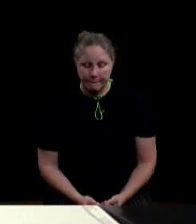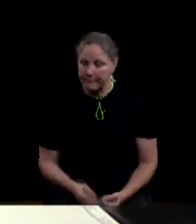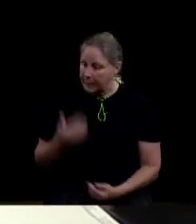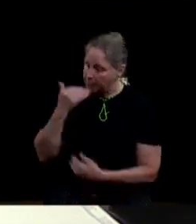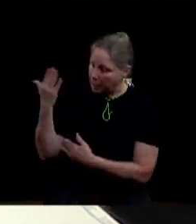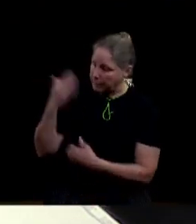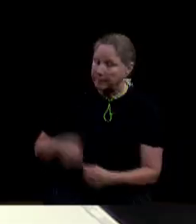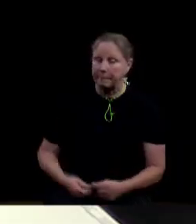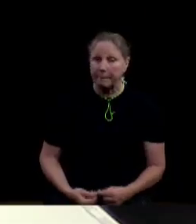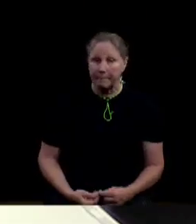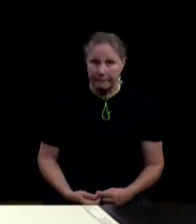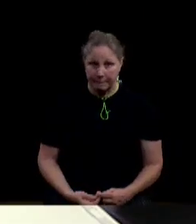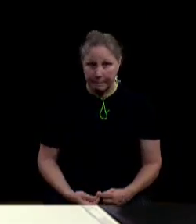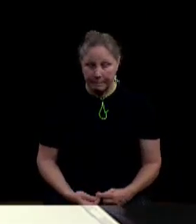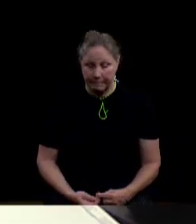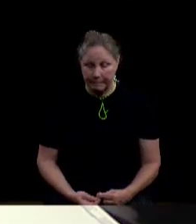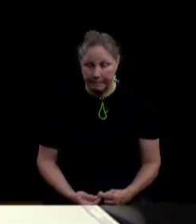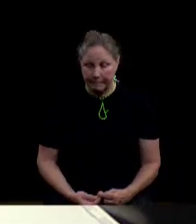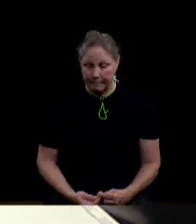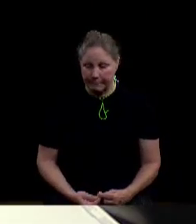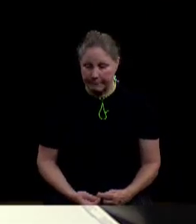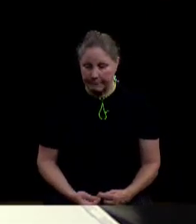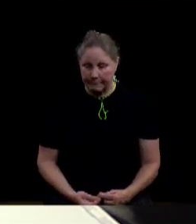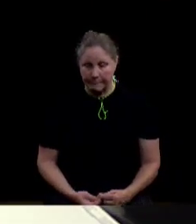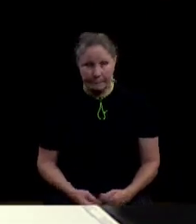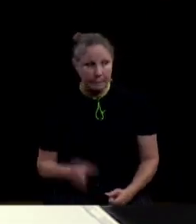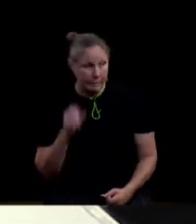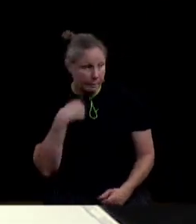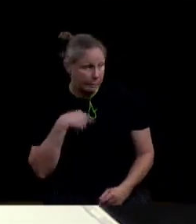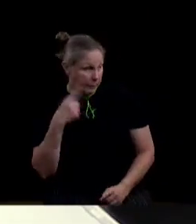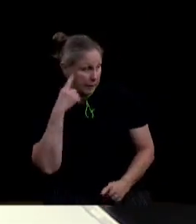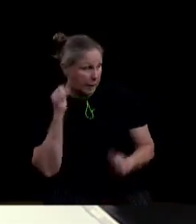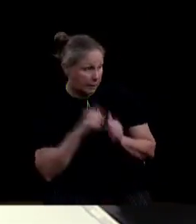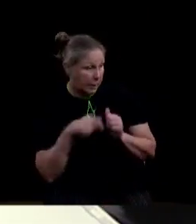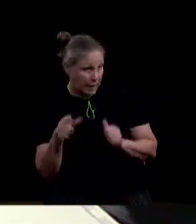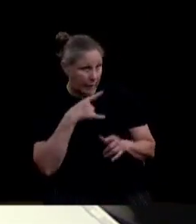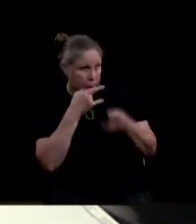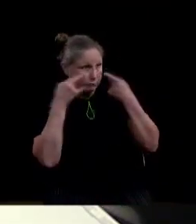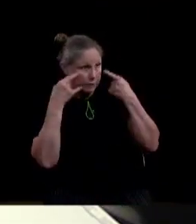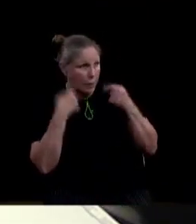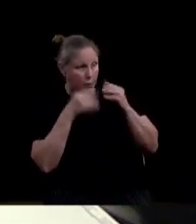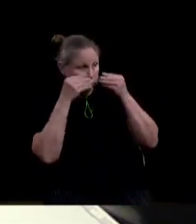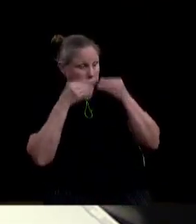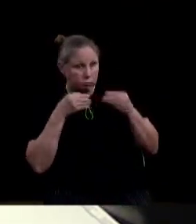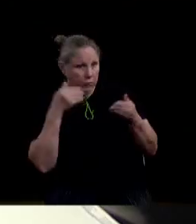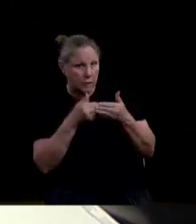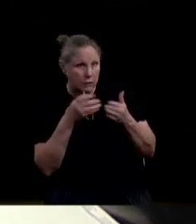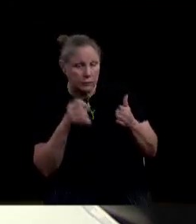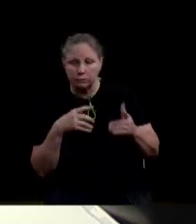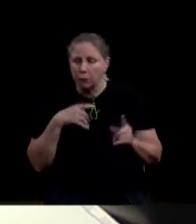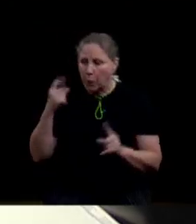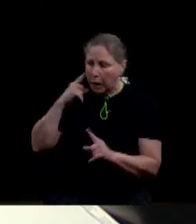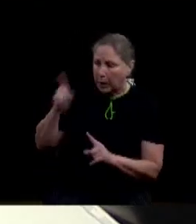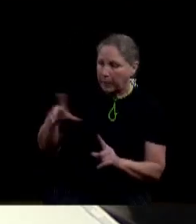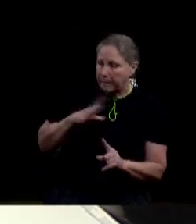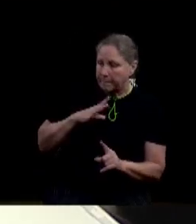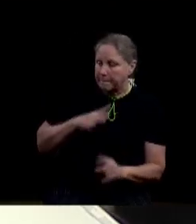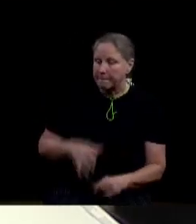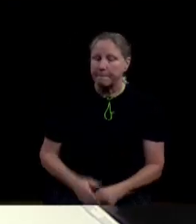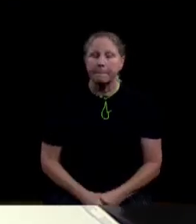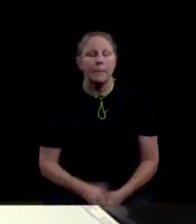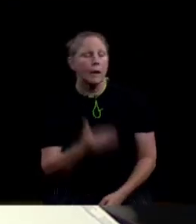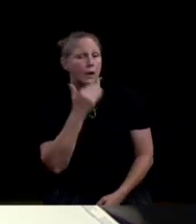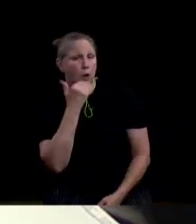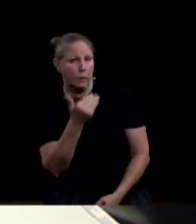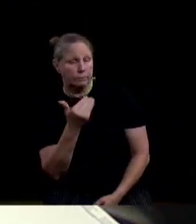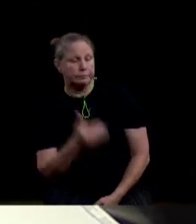So can everyone hear me with the mask on? Or do I need to get a little closer to Yes. the microphone? Okay, We can hear you. good, thank you. So as of June 22nd,